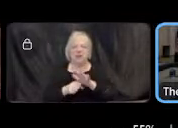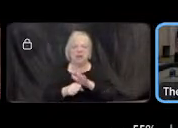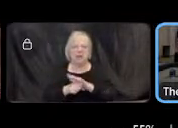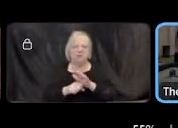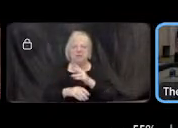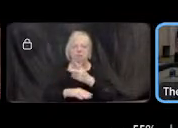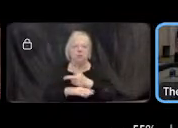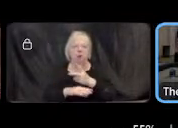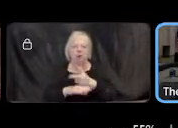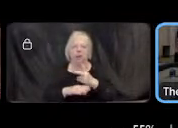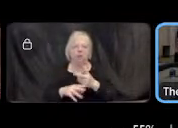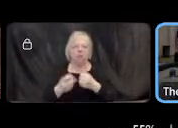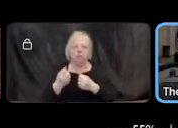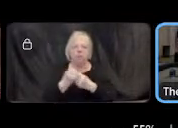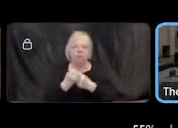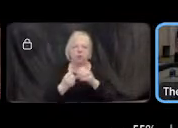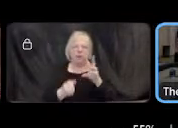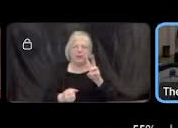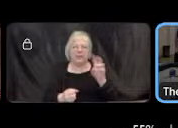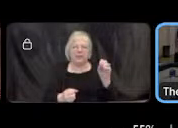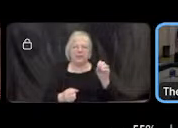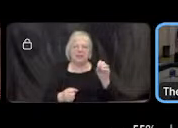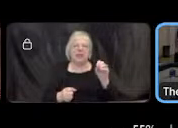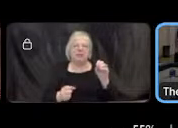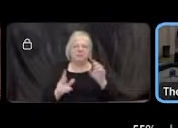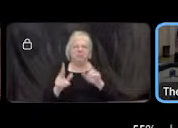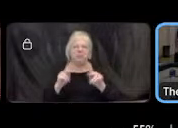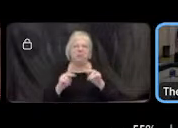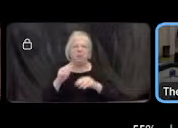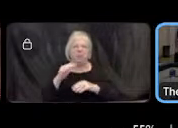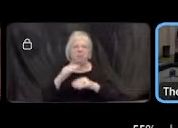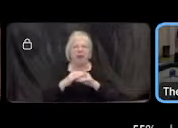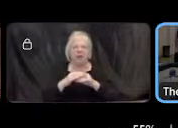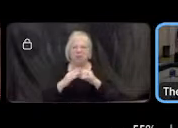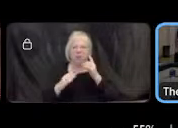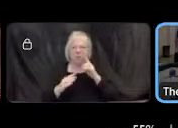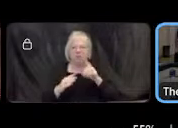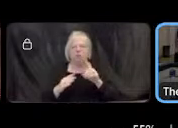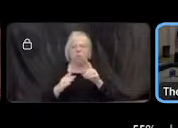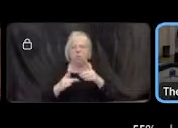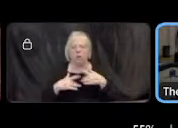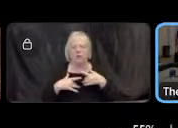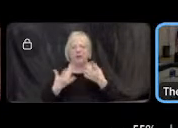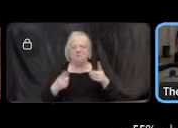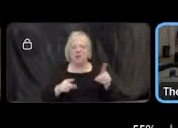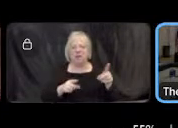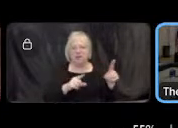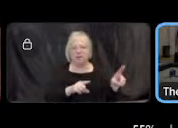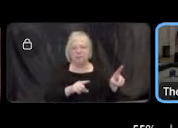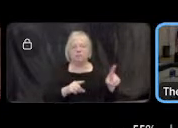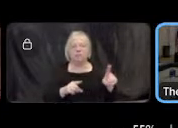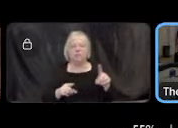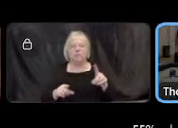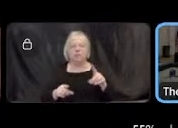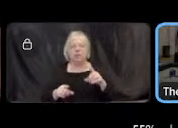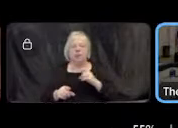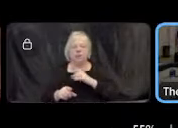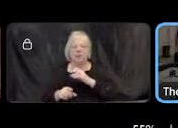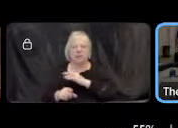the 60-person maximum proposed occupancy for the proposed events venue. The applicant proposes to construct a